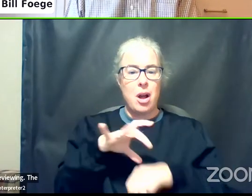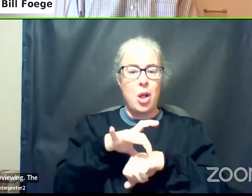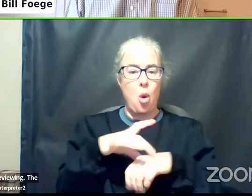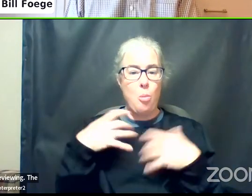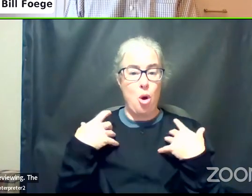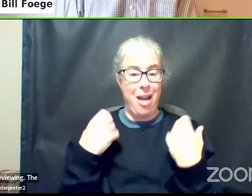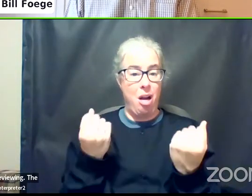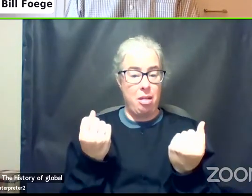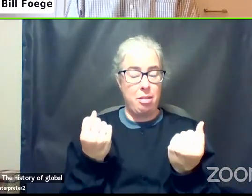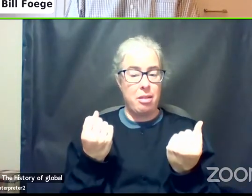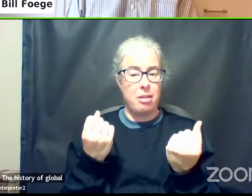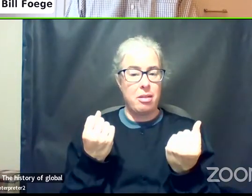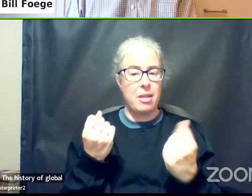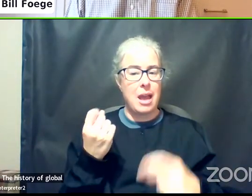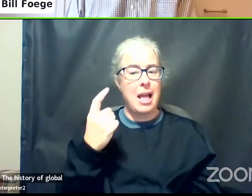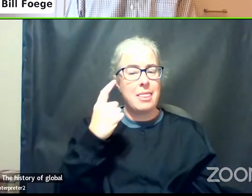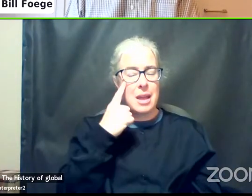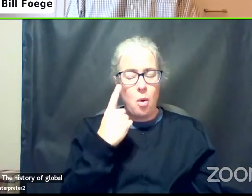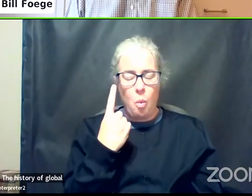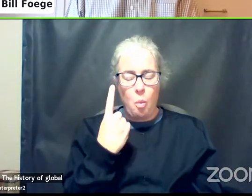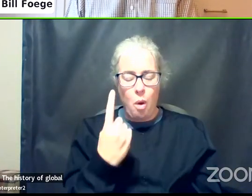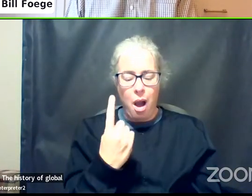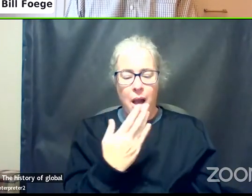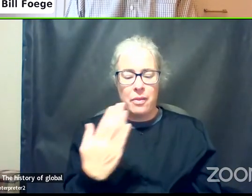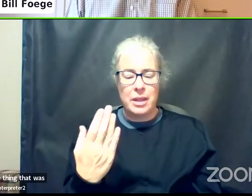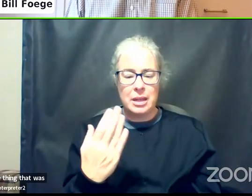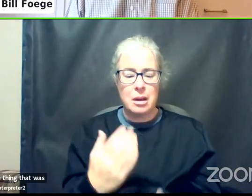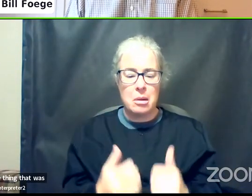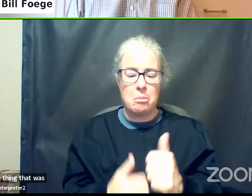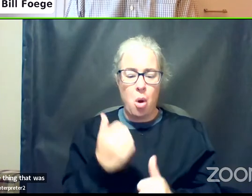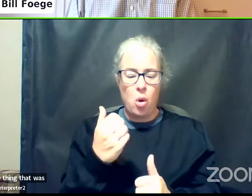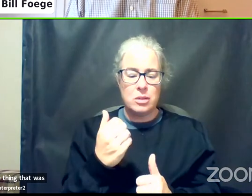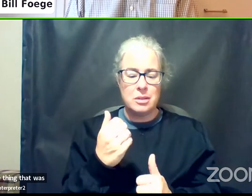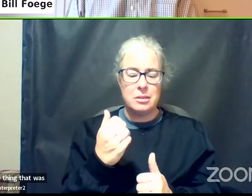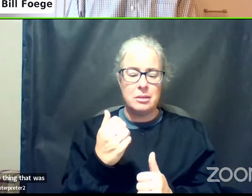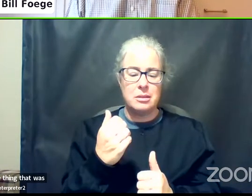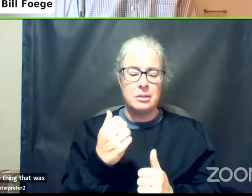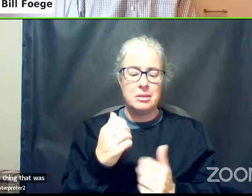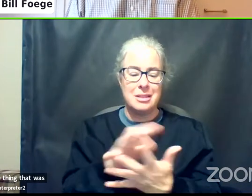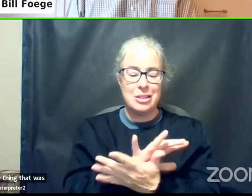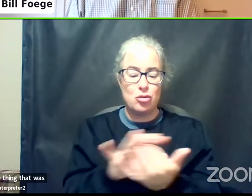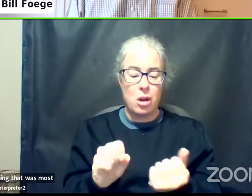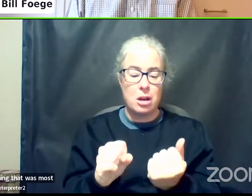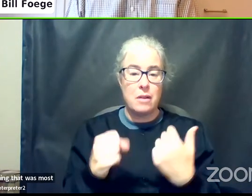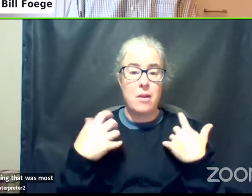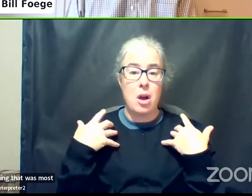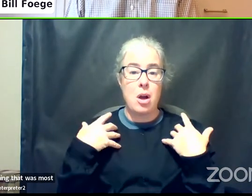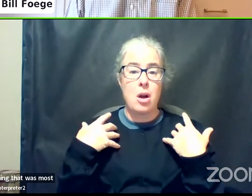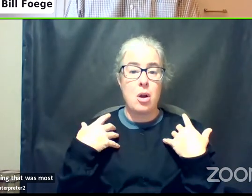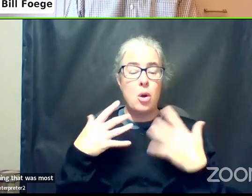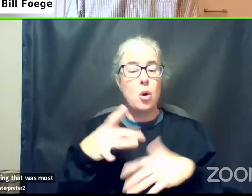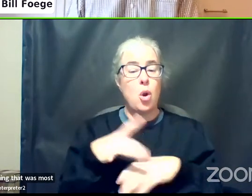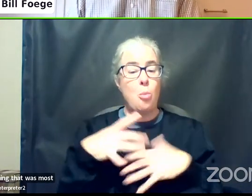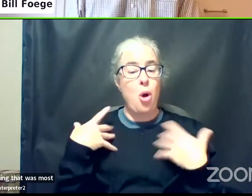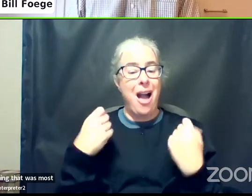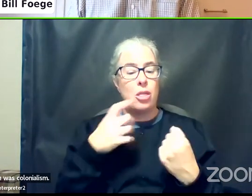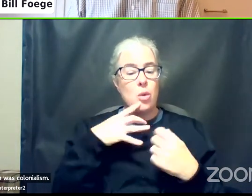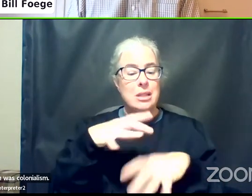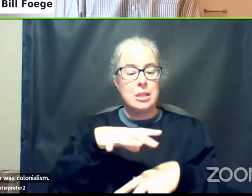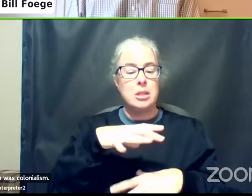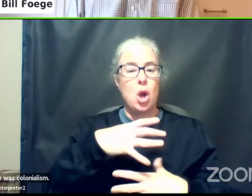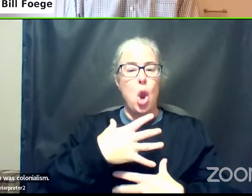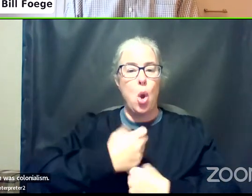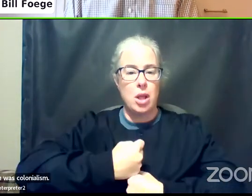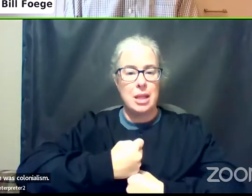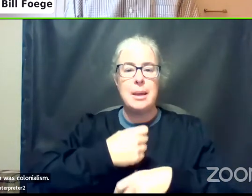health and I think the one thing that was most destructive of global Health was colonialism some people